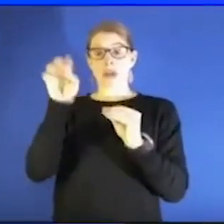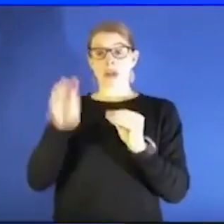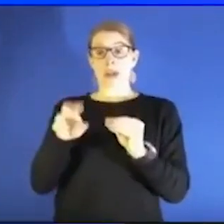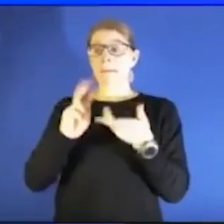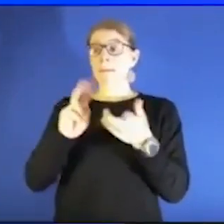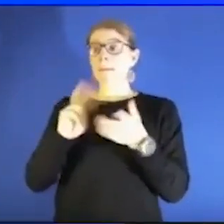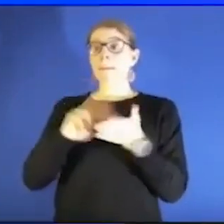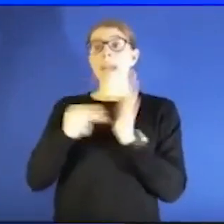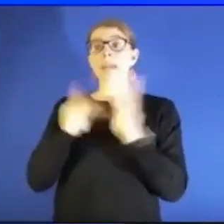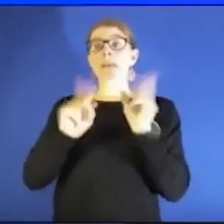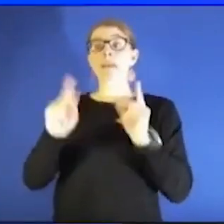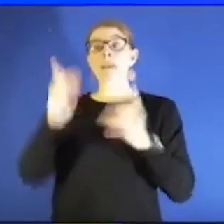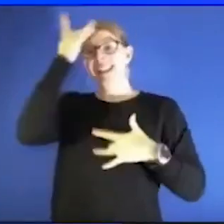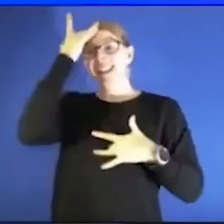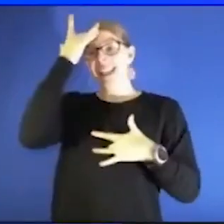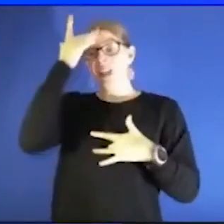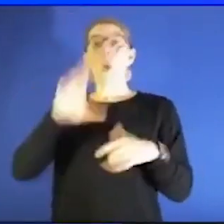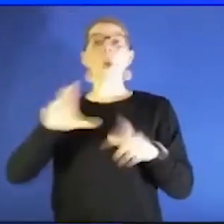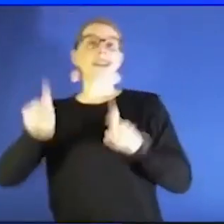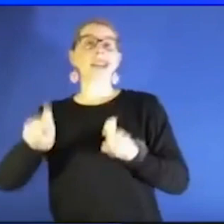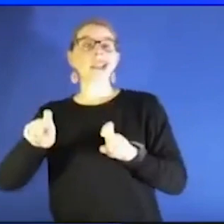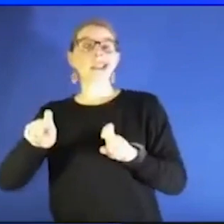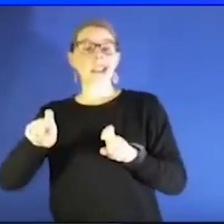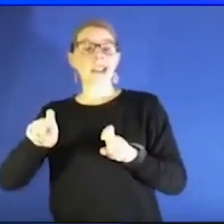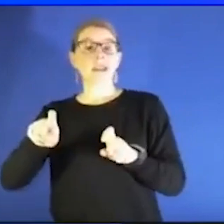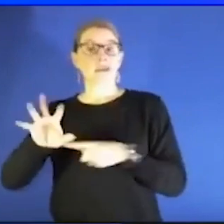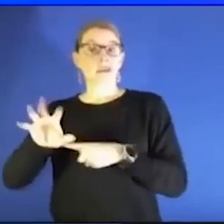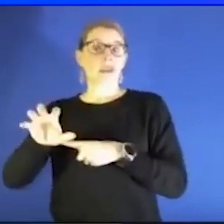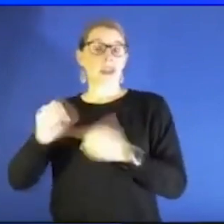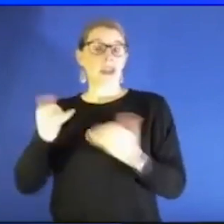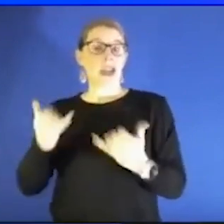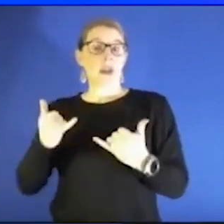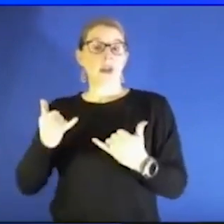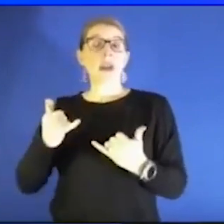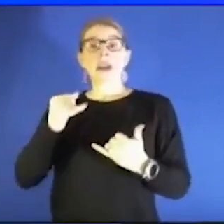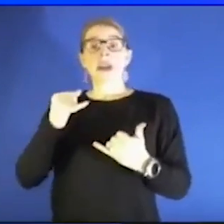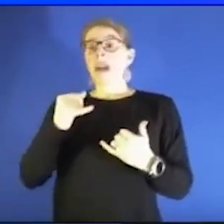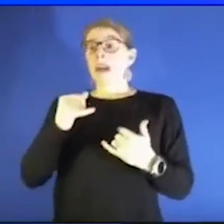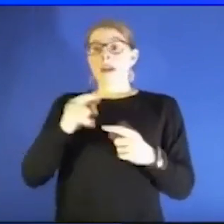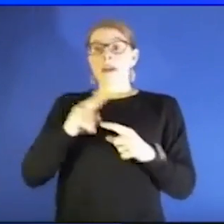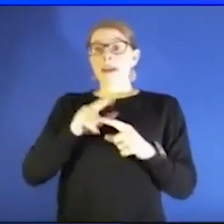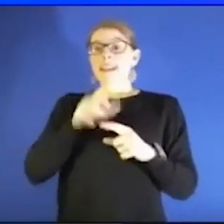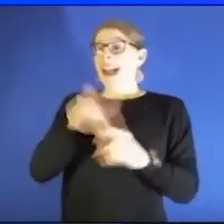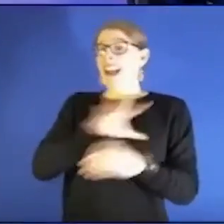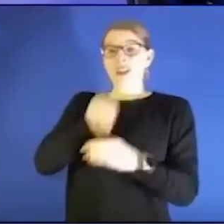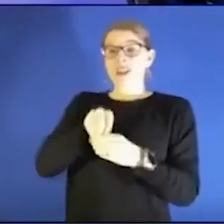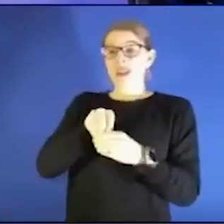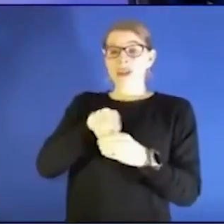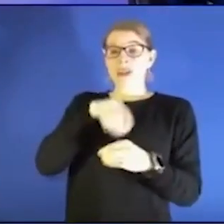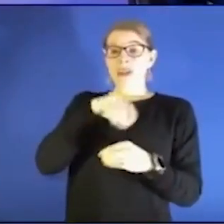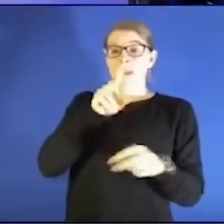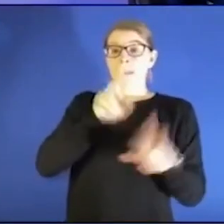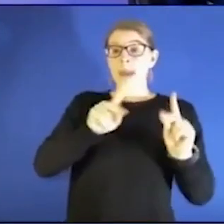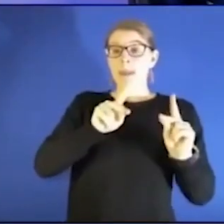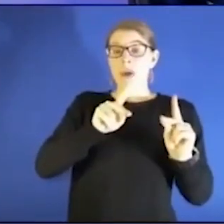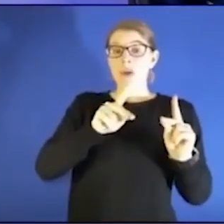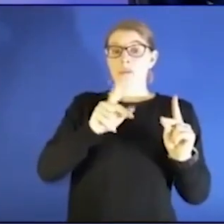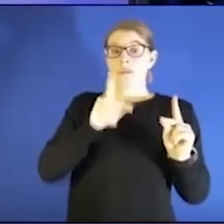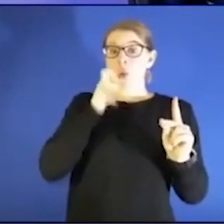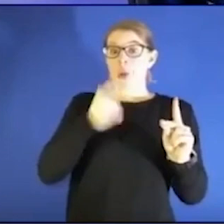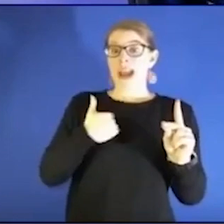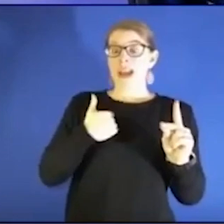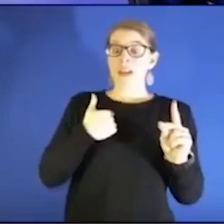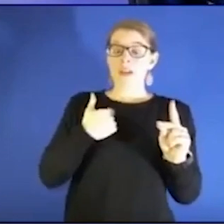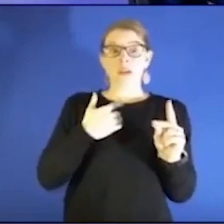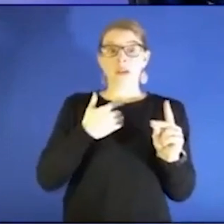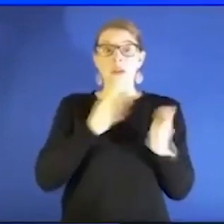but it doesn't capture those who are out because their kids are sick or school is closed. So they're isolating. And it's a community issue. It's not